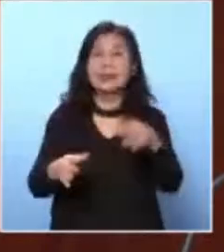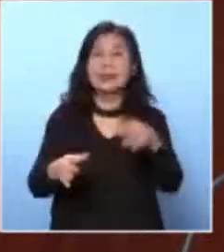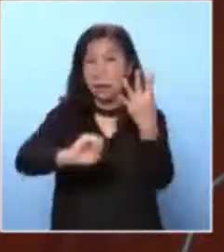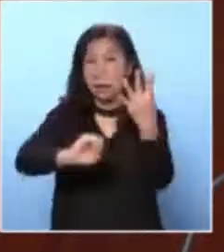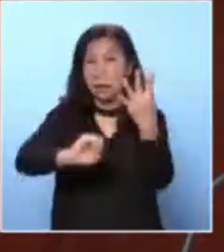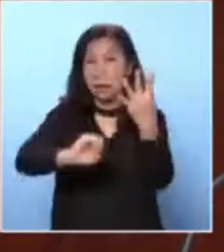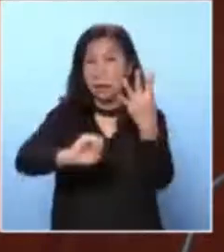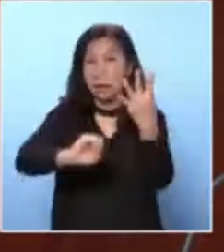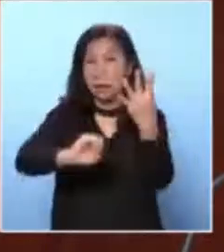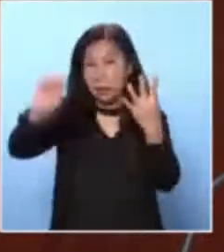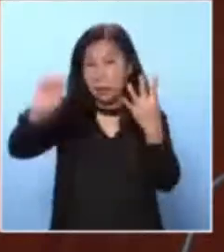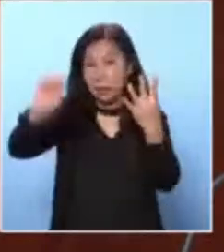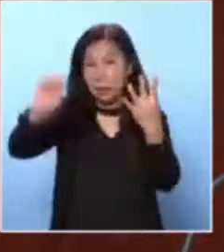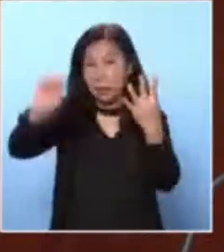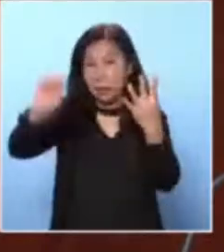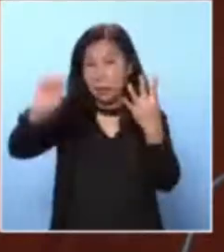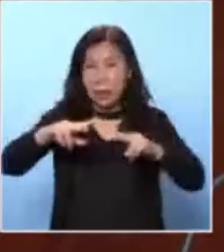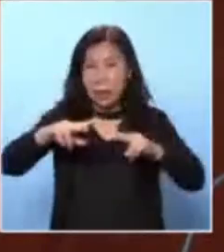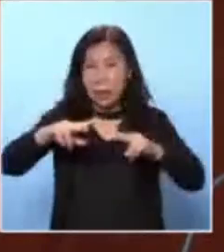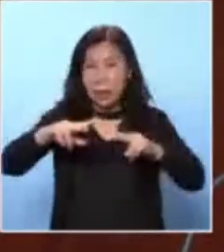2032.